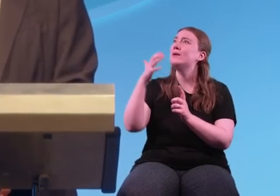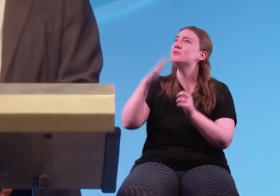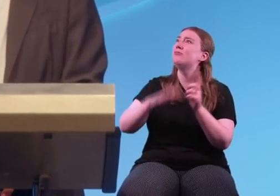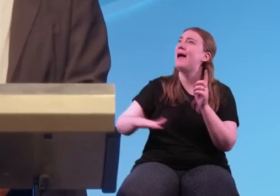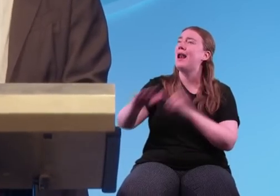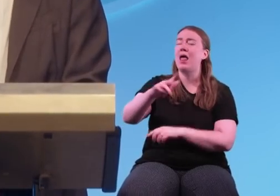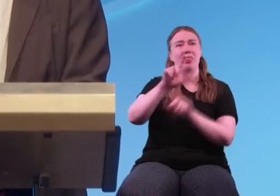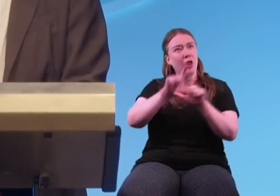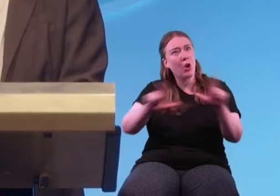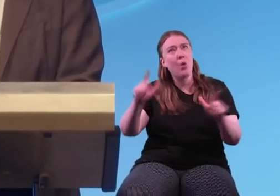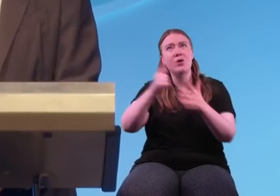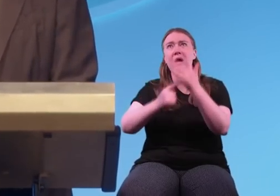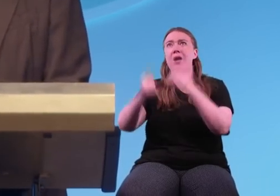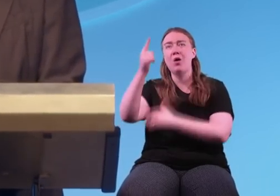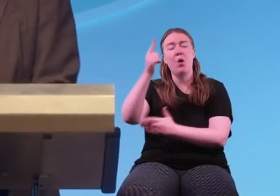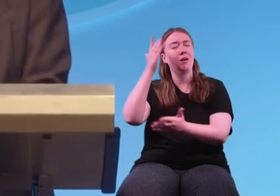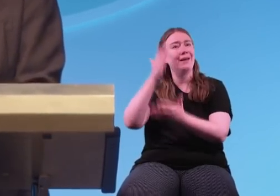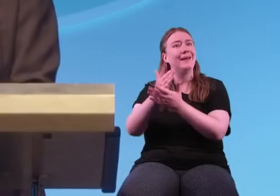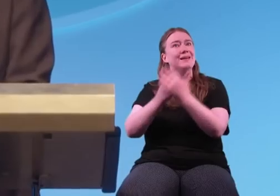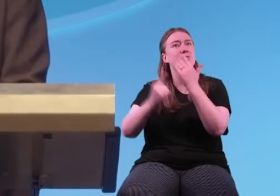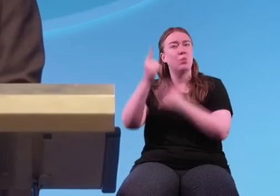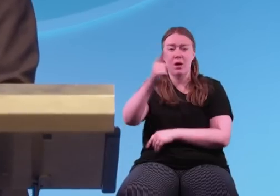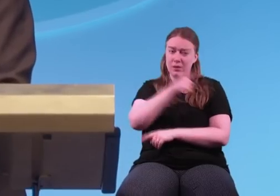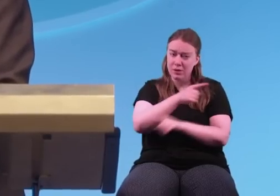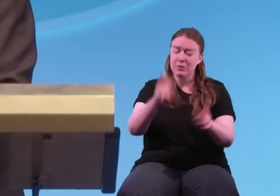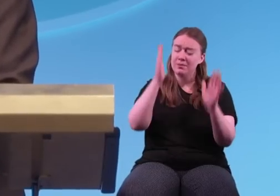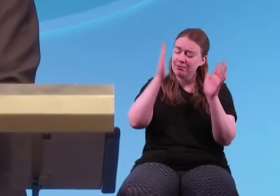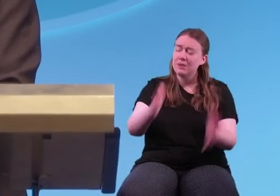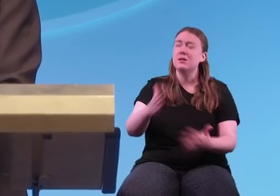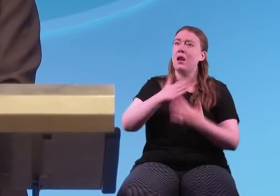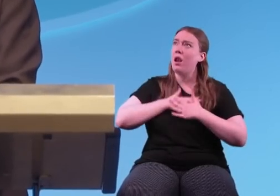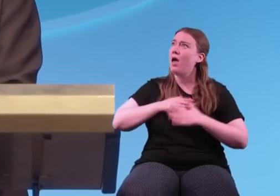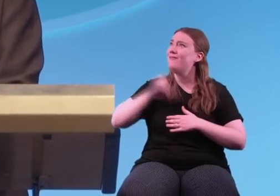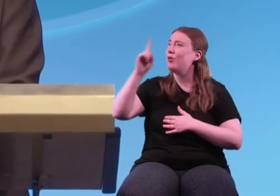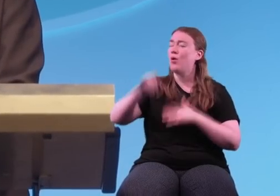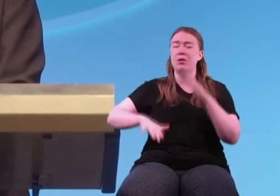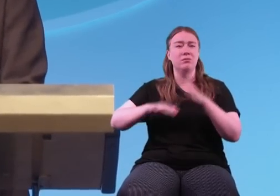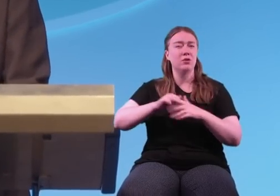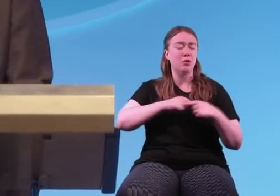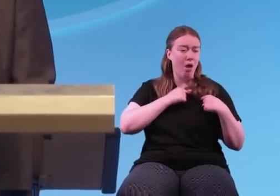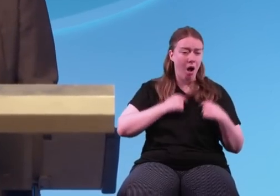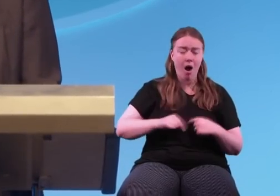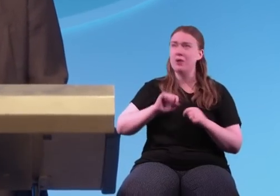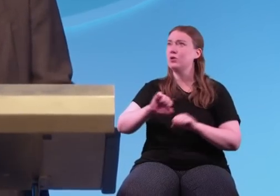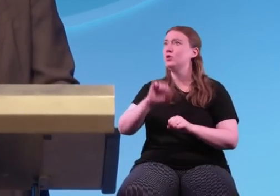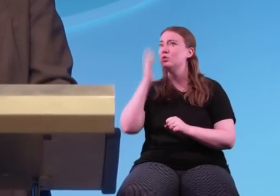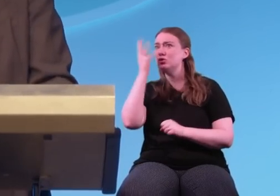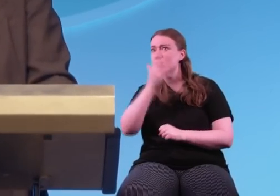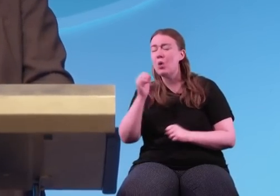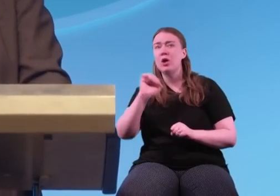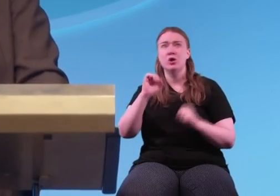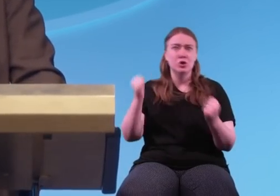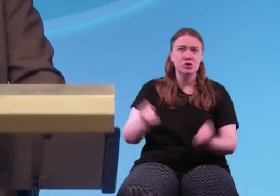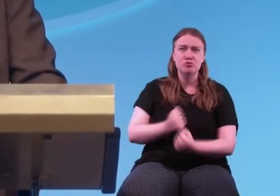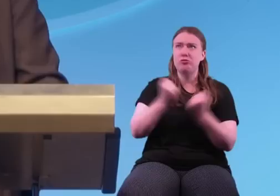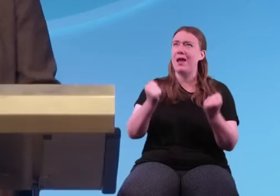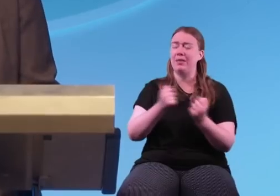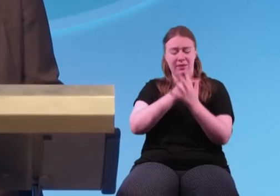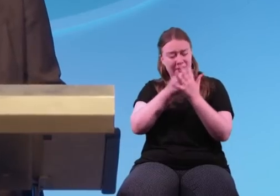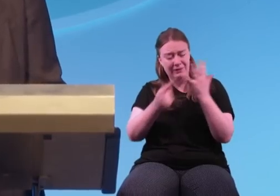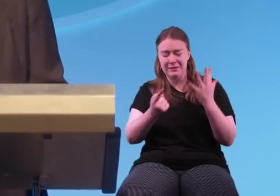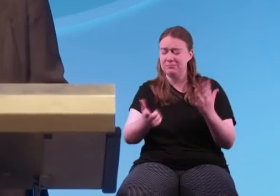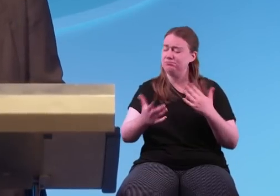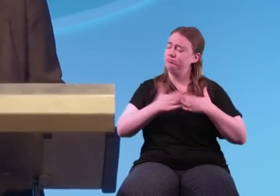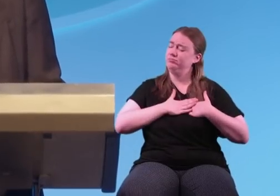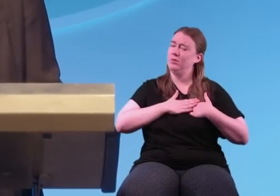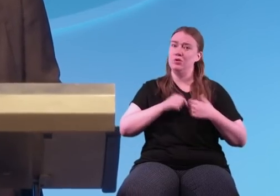one. And you shall love the Lord your God with all your heart and all your soul and all your strength. And these things shall be upon your hearts, and you